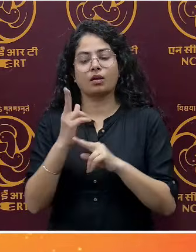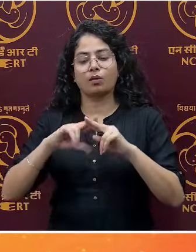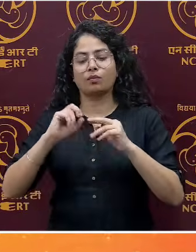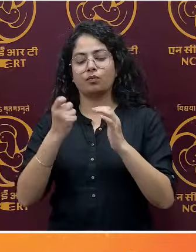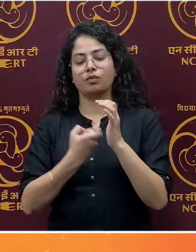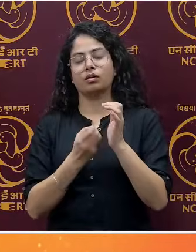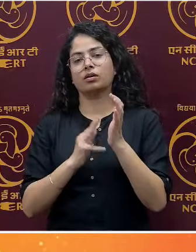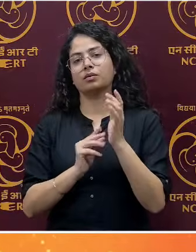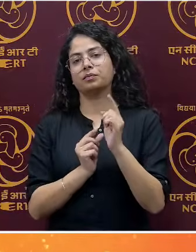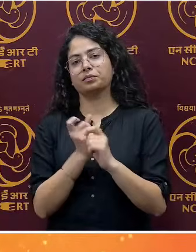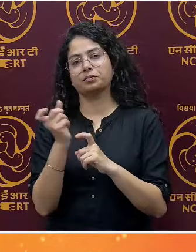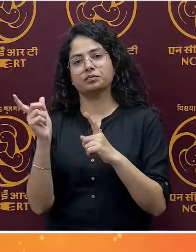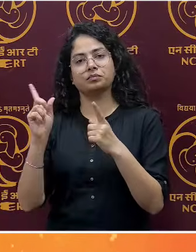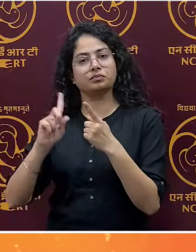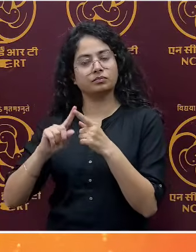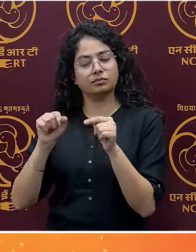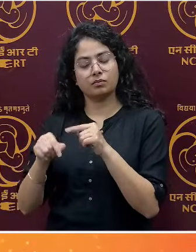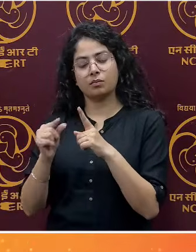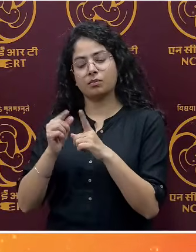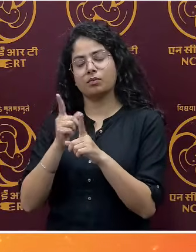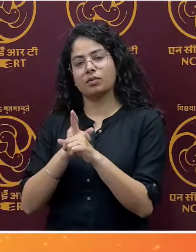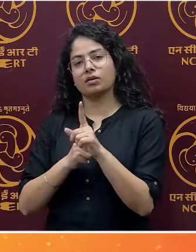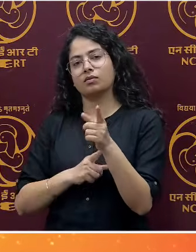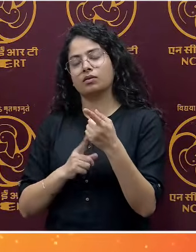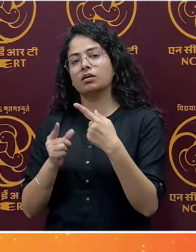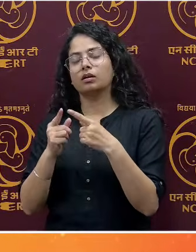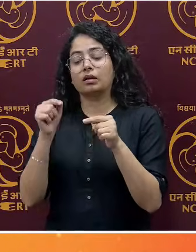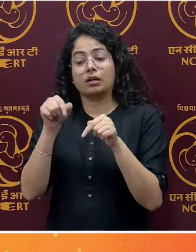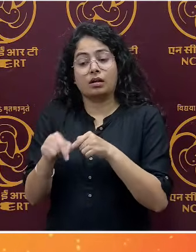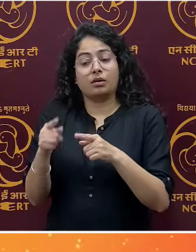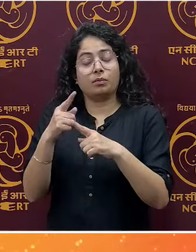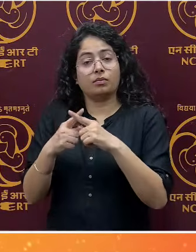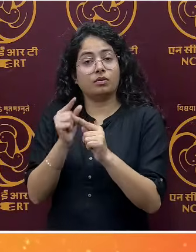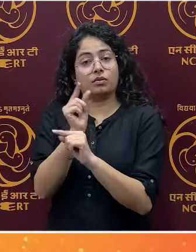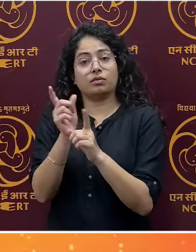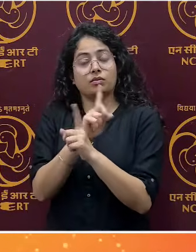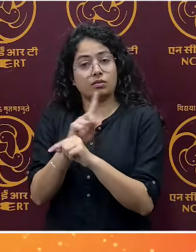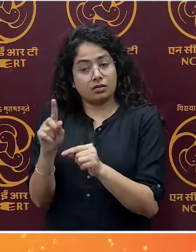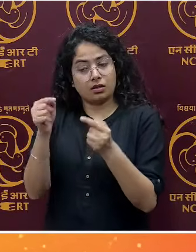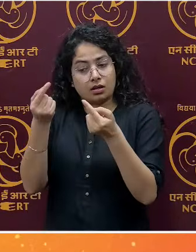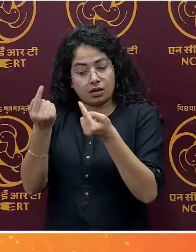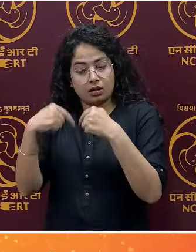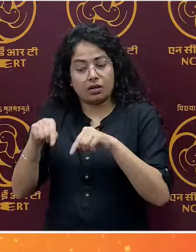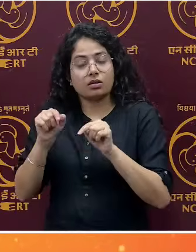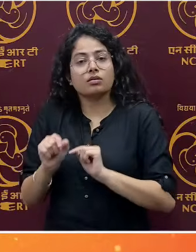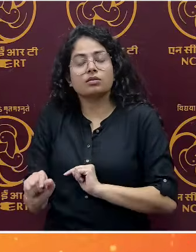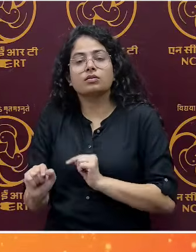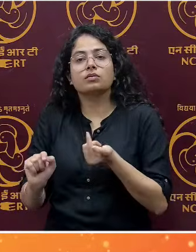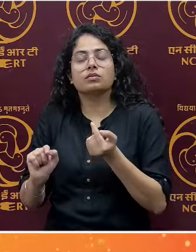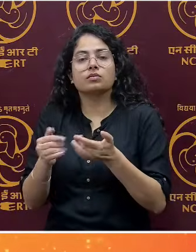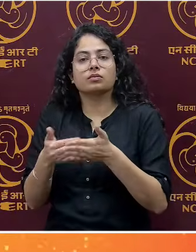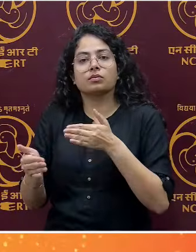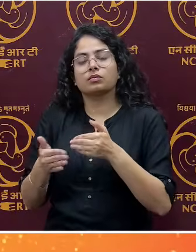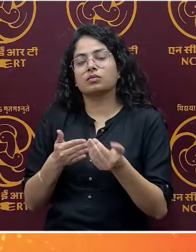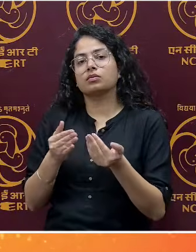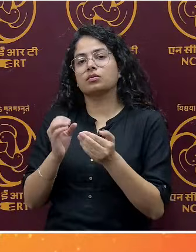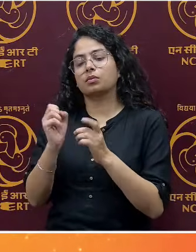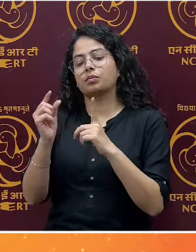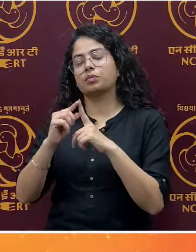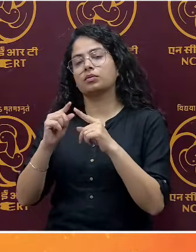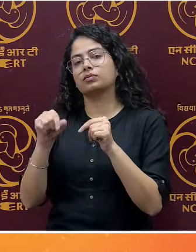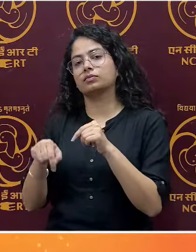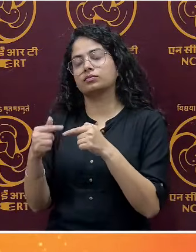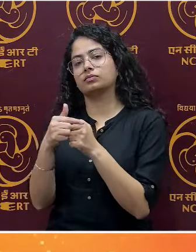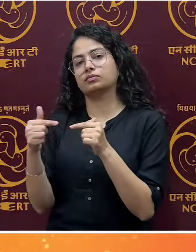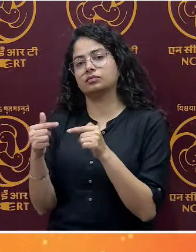this. So in Python, instead of multiplication, we make use of asterisk mathematical operator, which stands